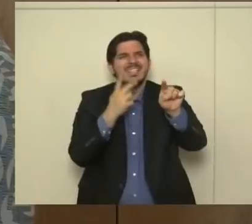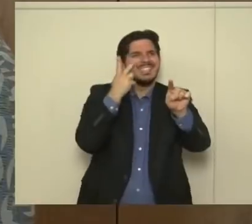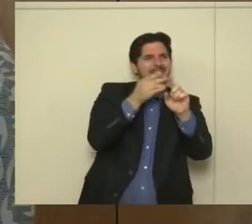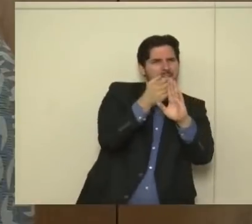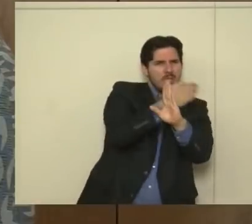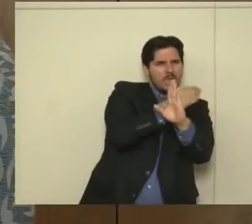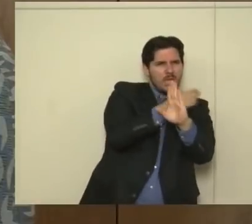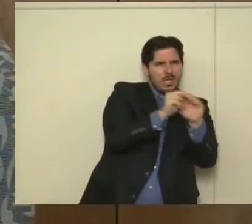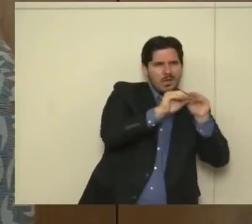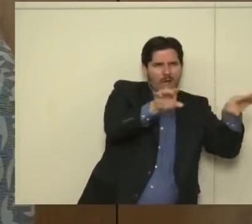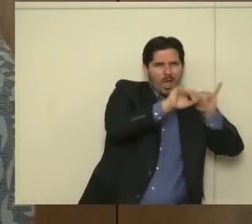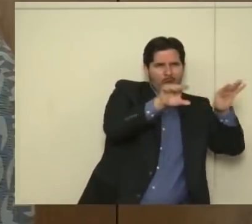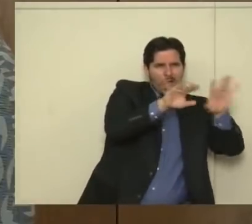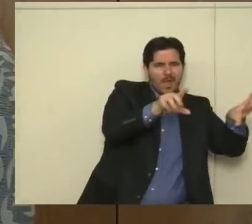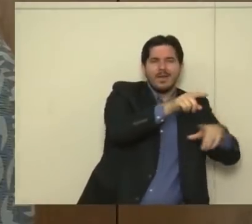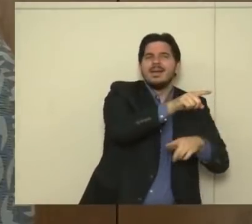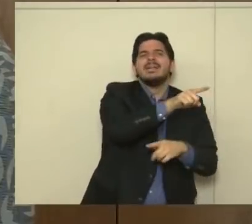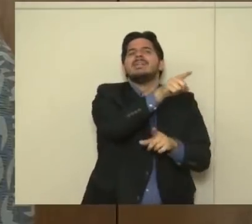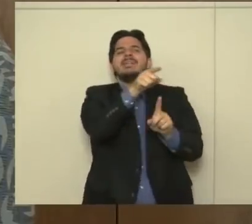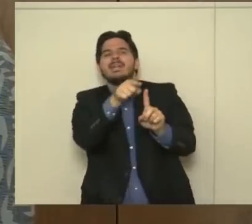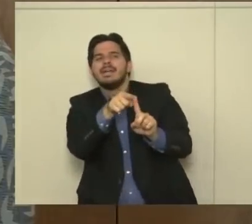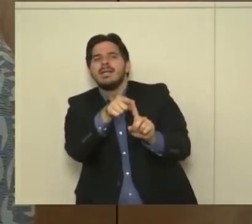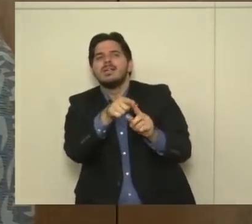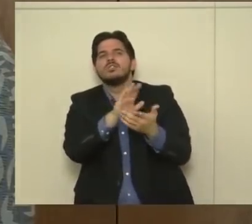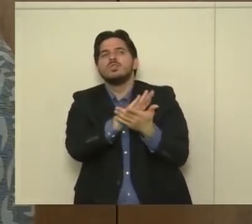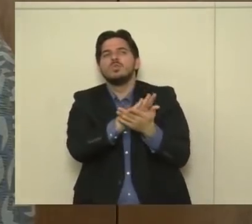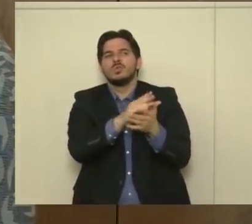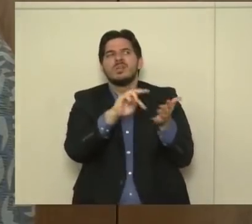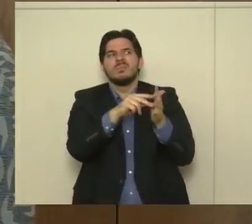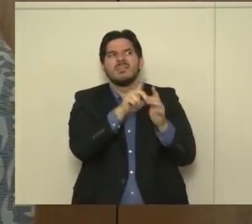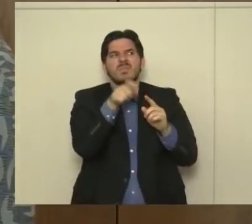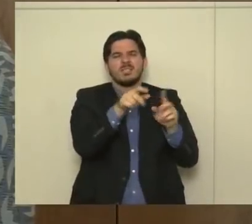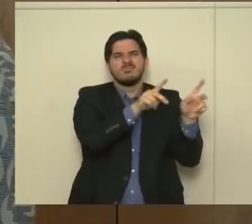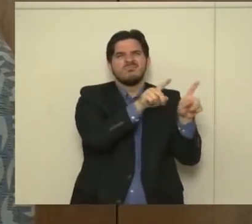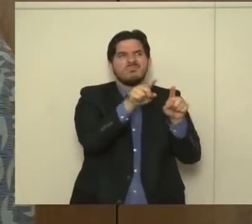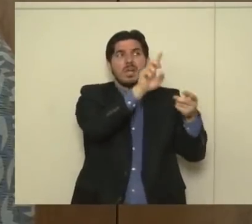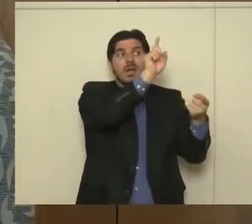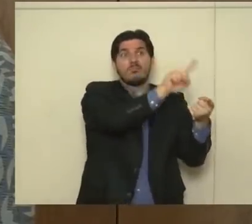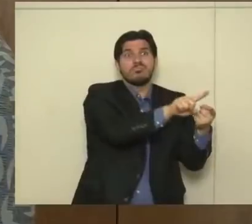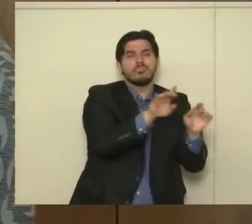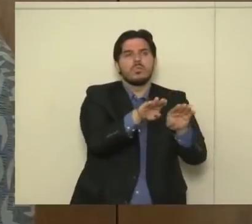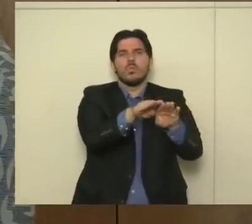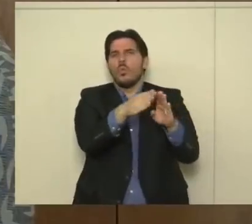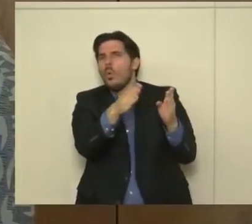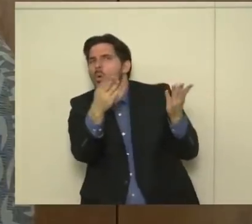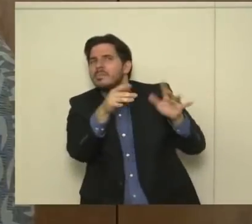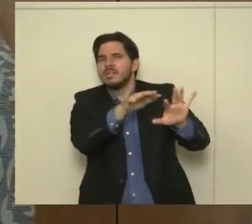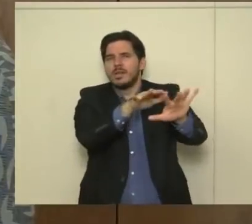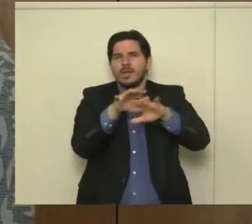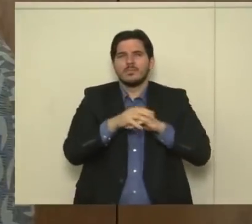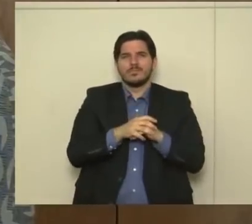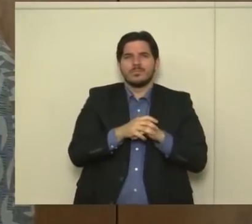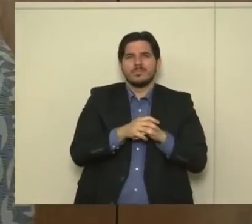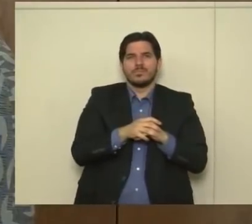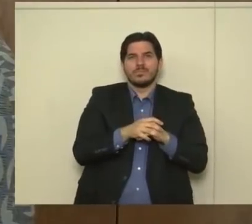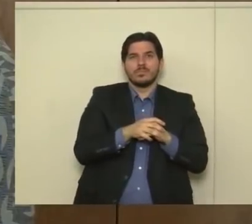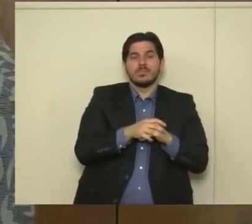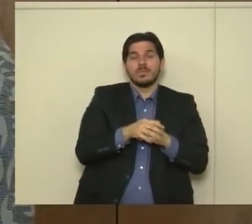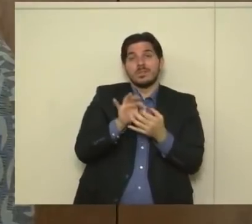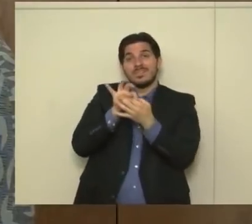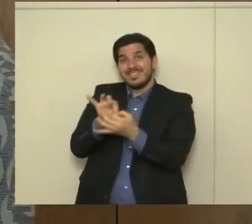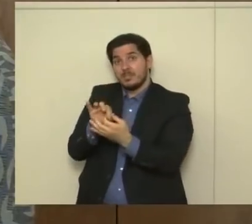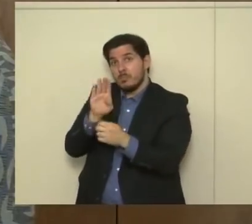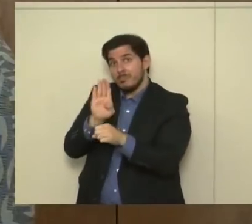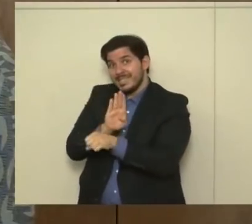We would be making decisions about opening and closing businesses every day, and business predictability would